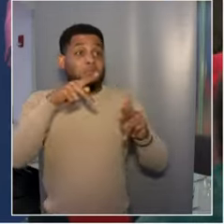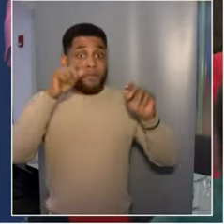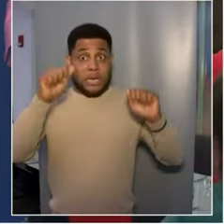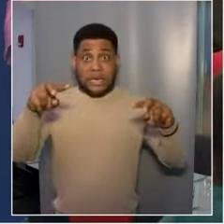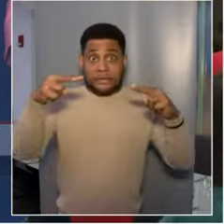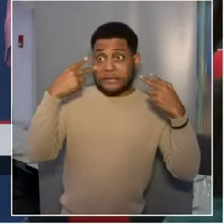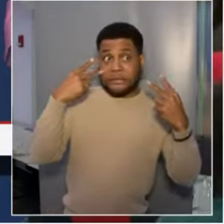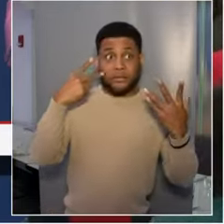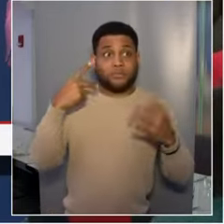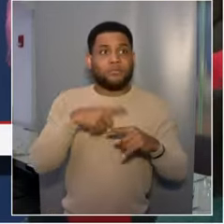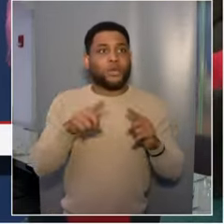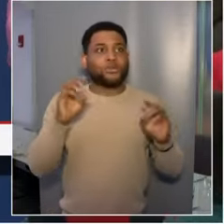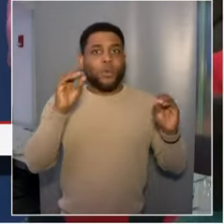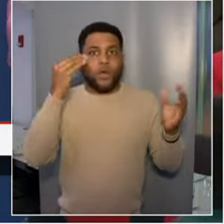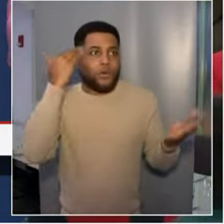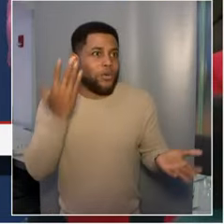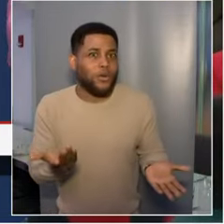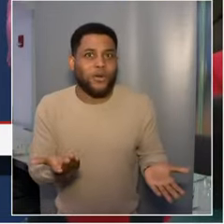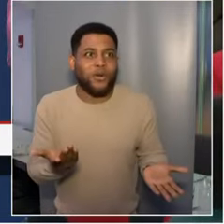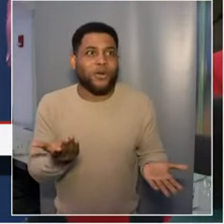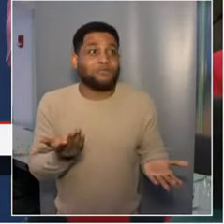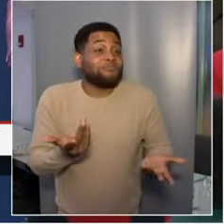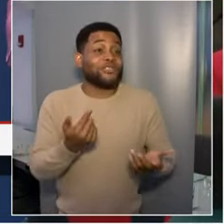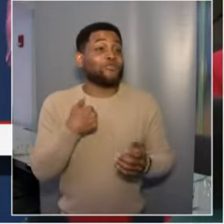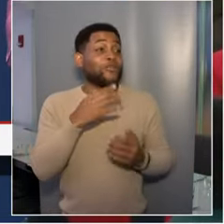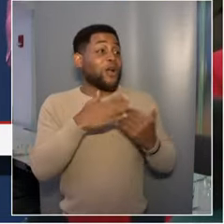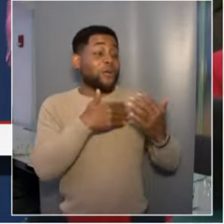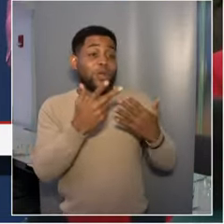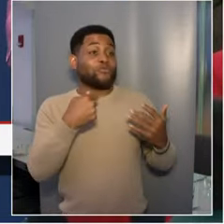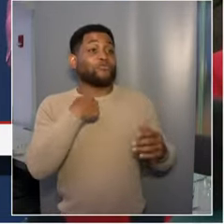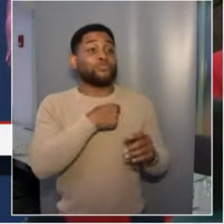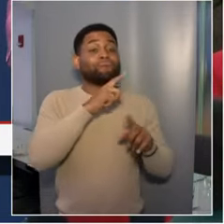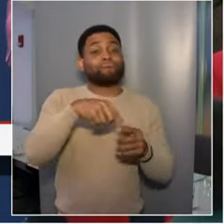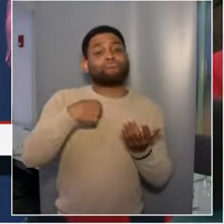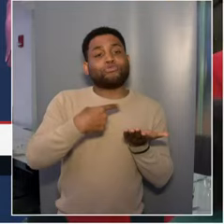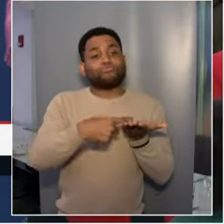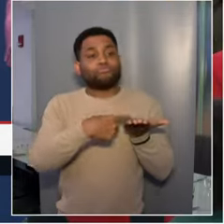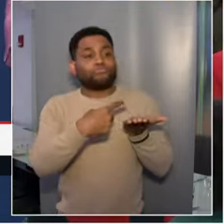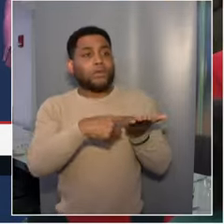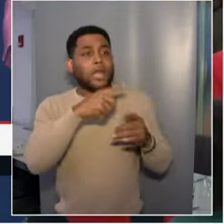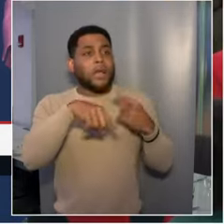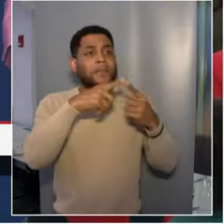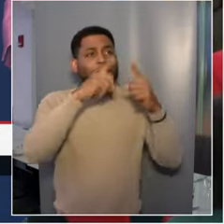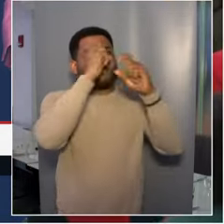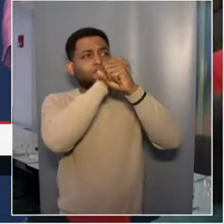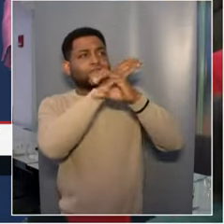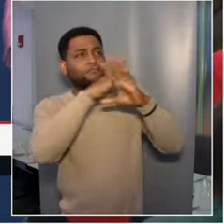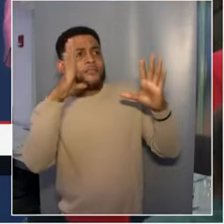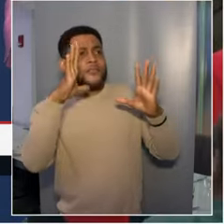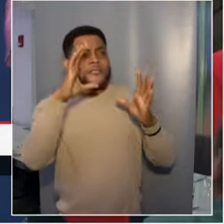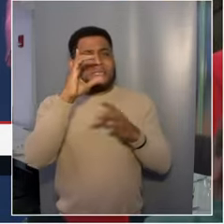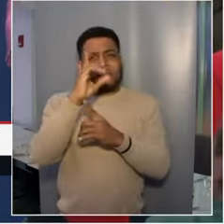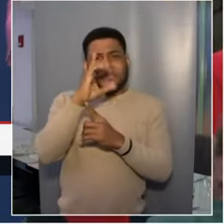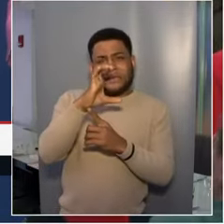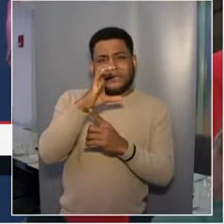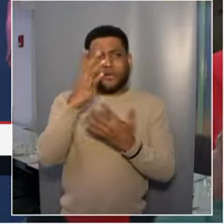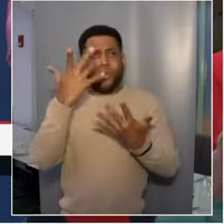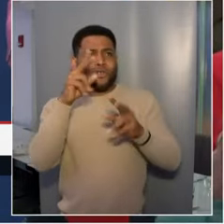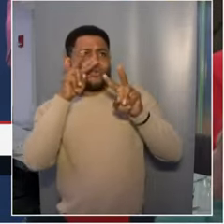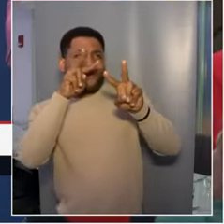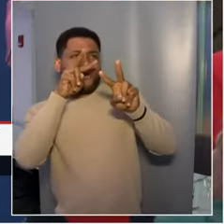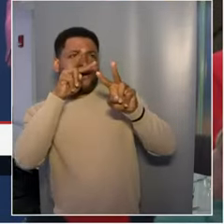about what's the vision for the city. Because what I was most interested in is how are we